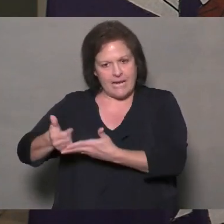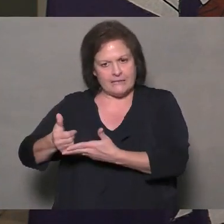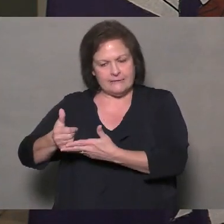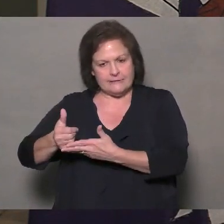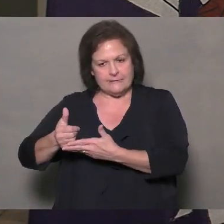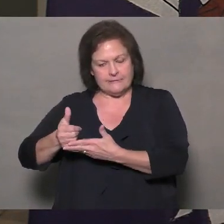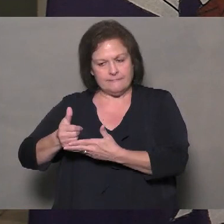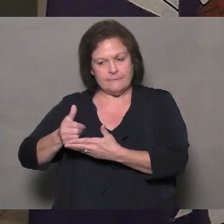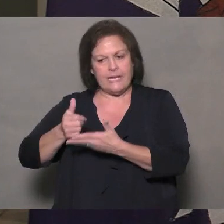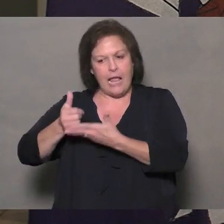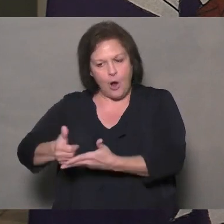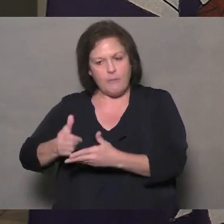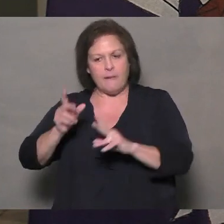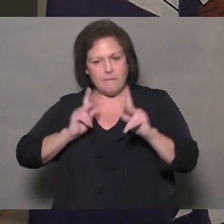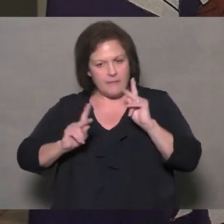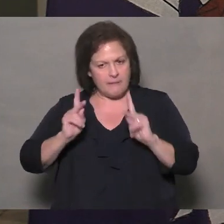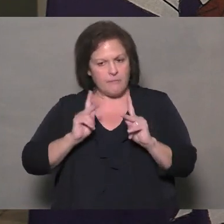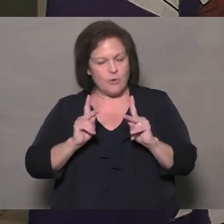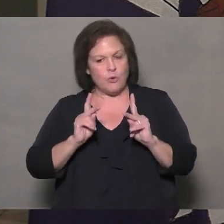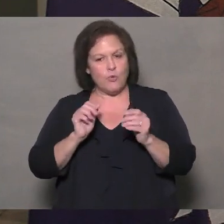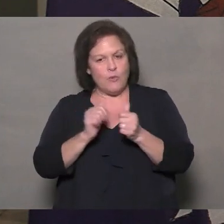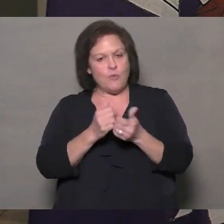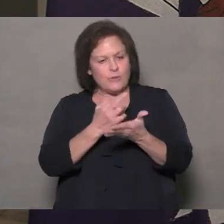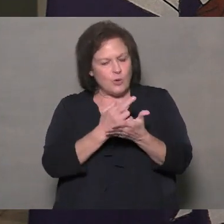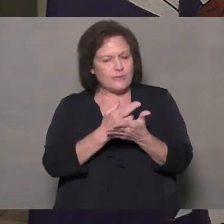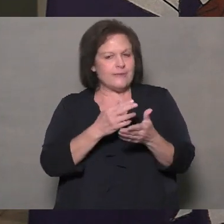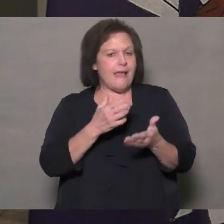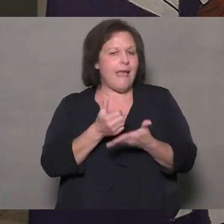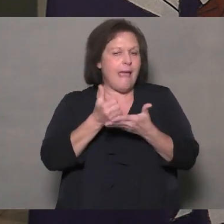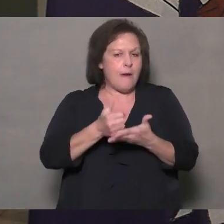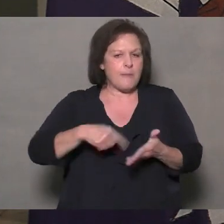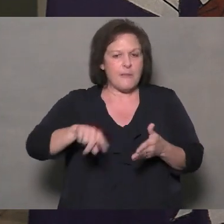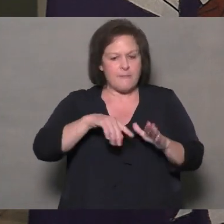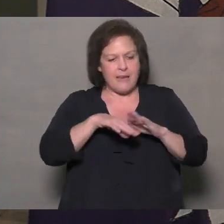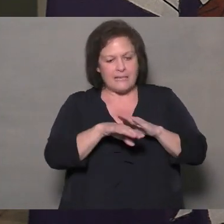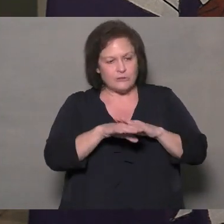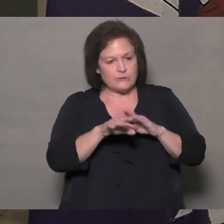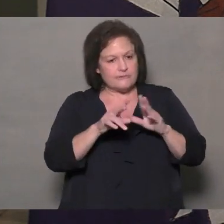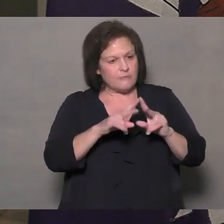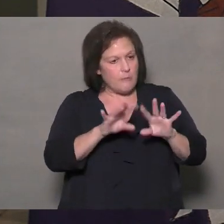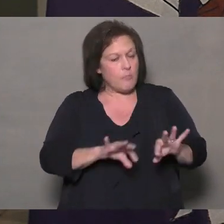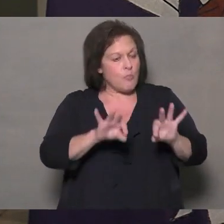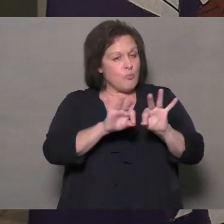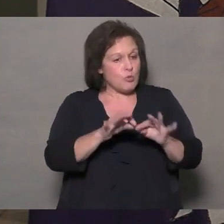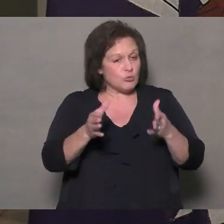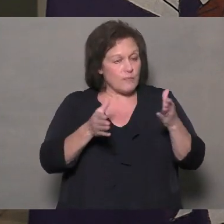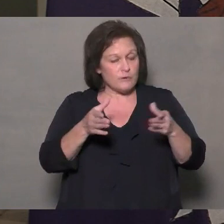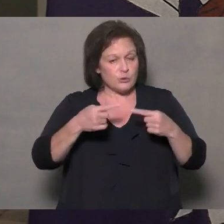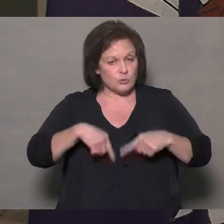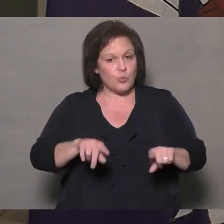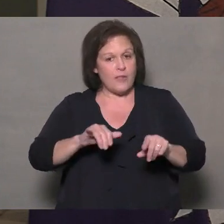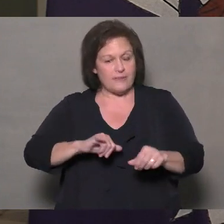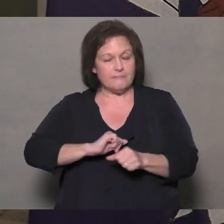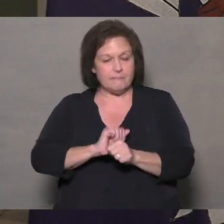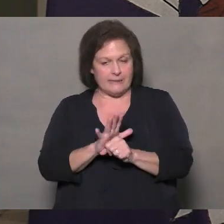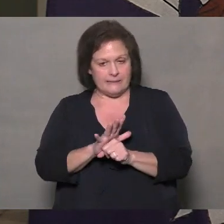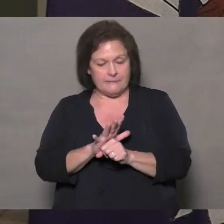connecting residents with resources and helping them access critical services during this pandemic.